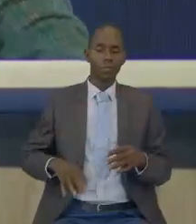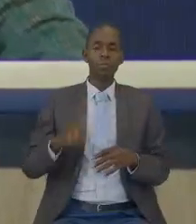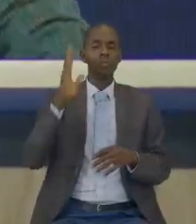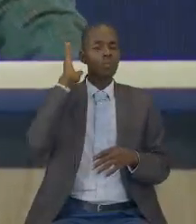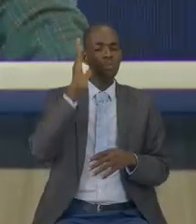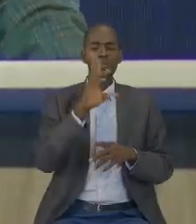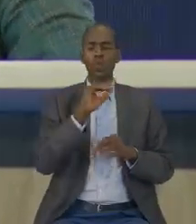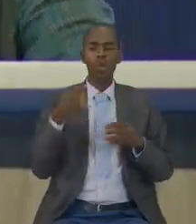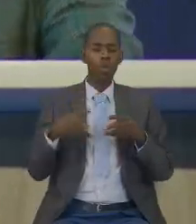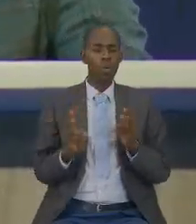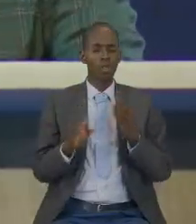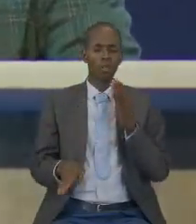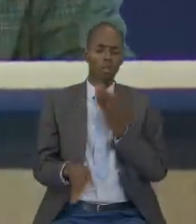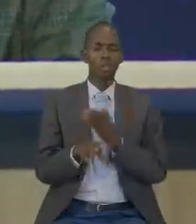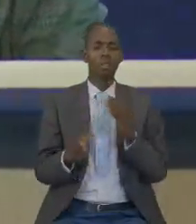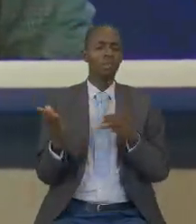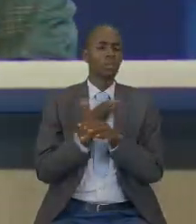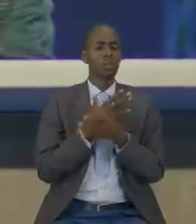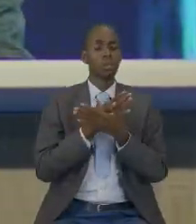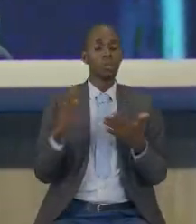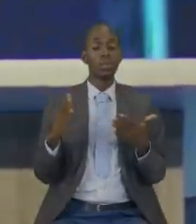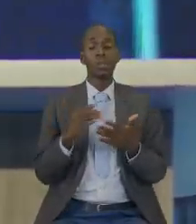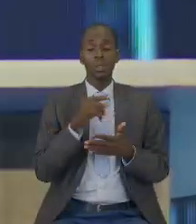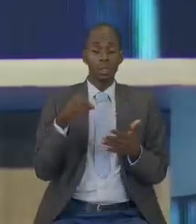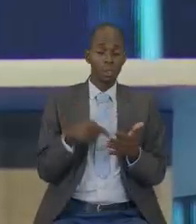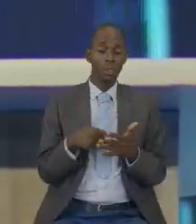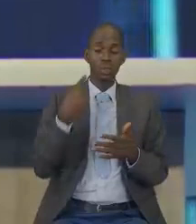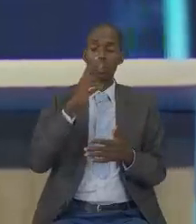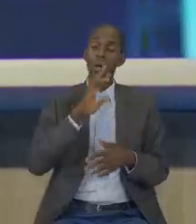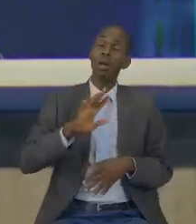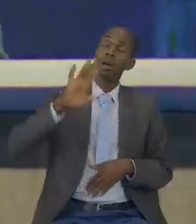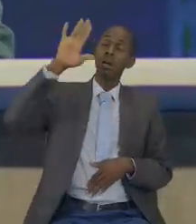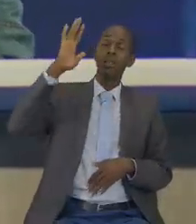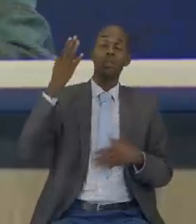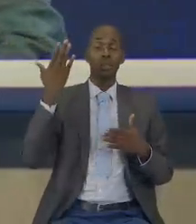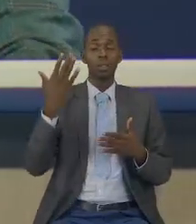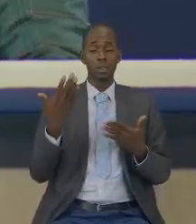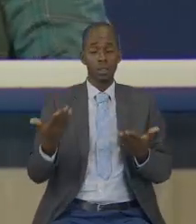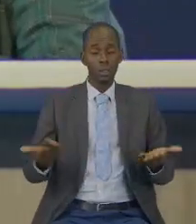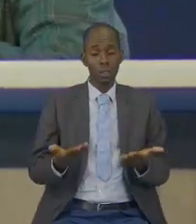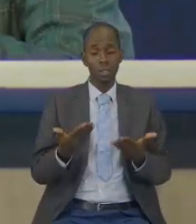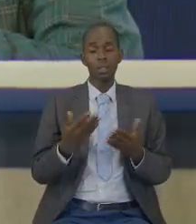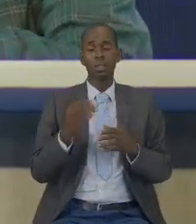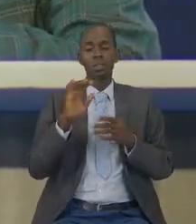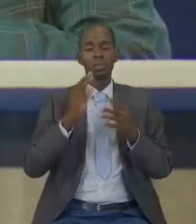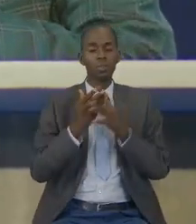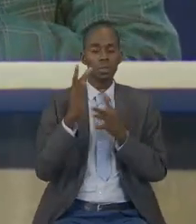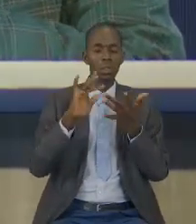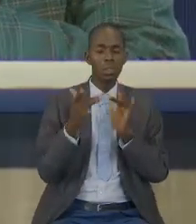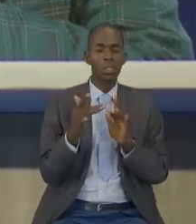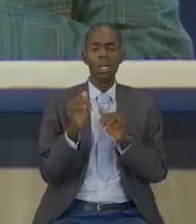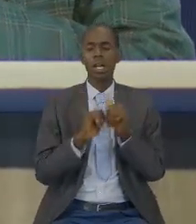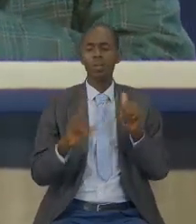reason cast away. These are raising up their hands here, online, everywhere, and I pray that